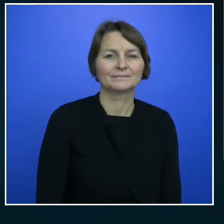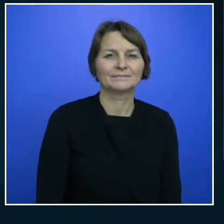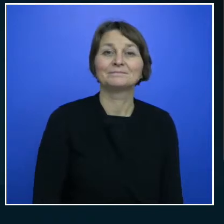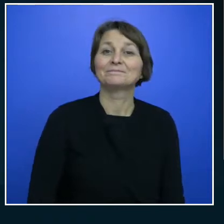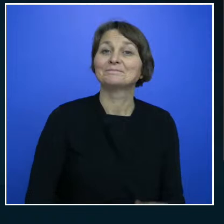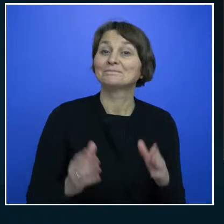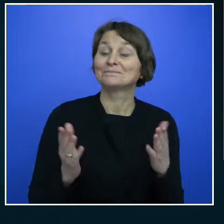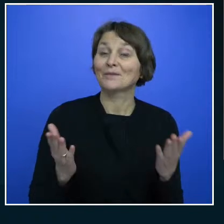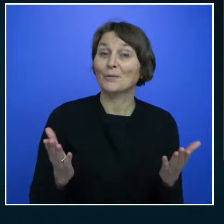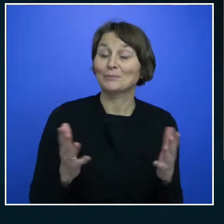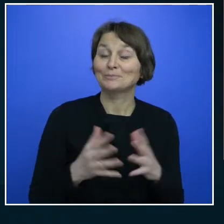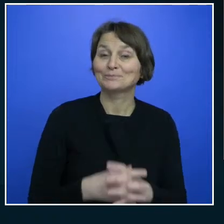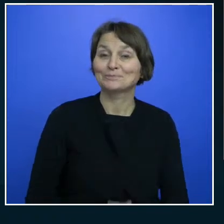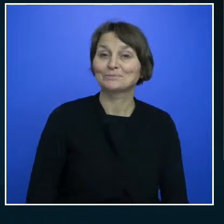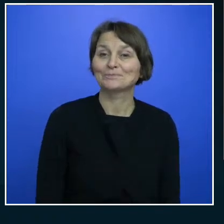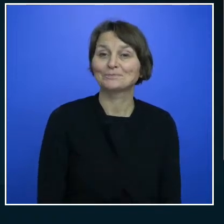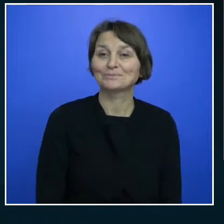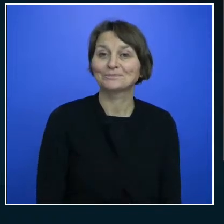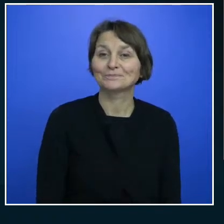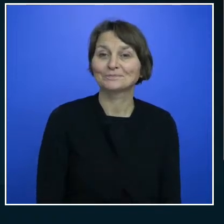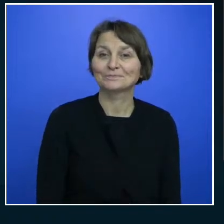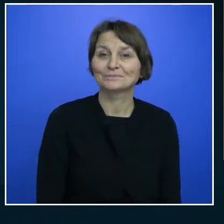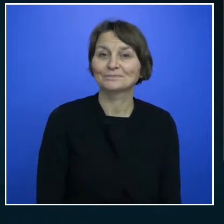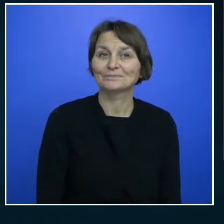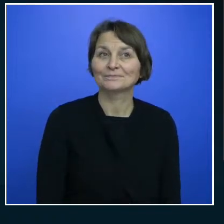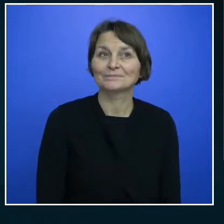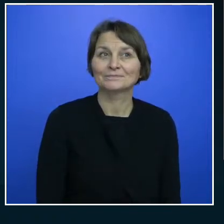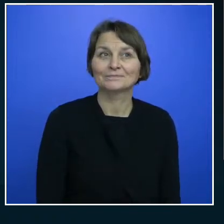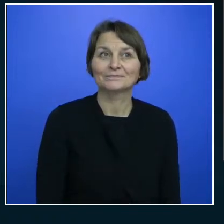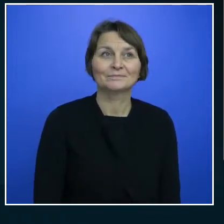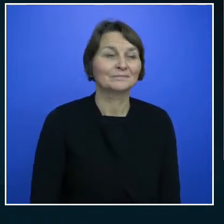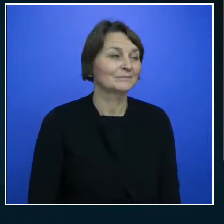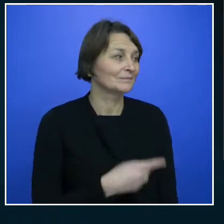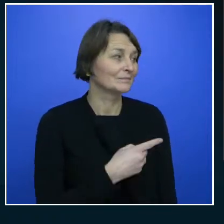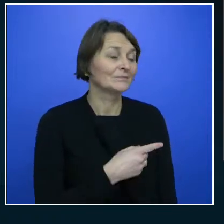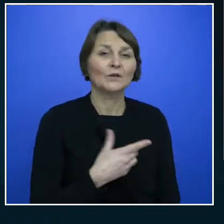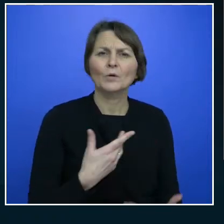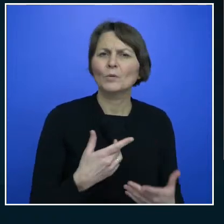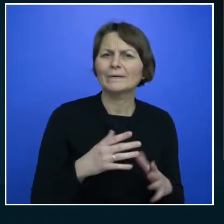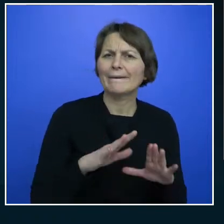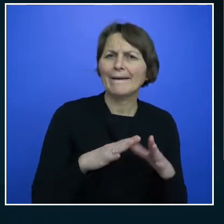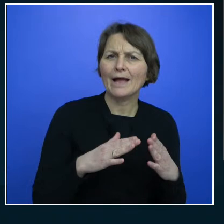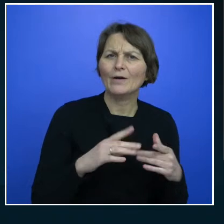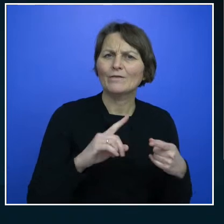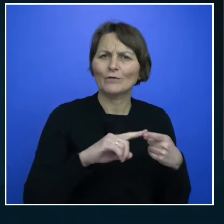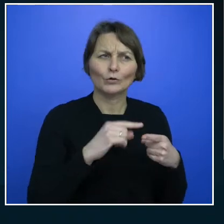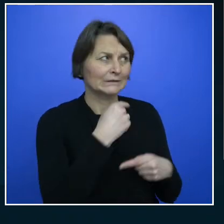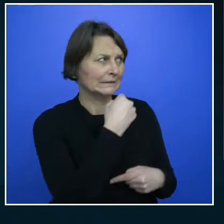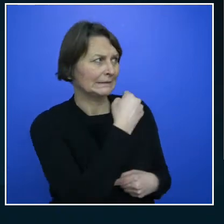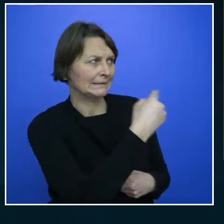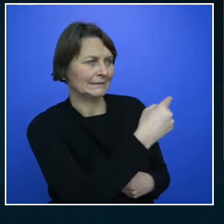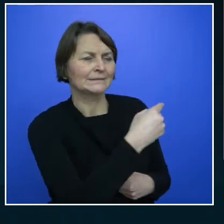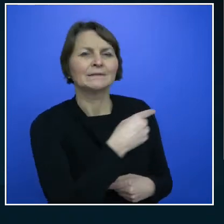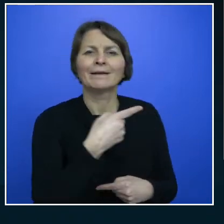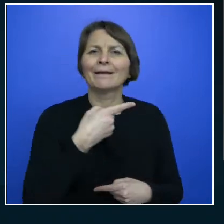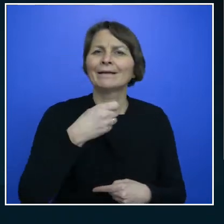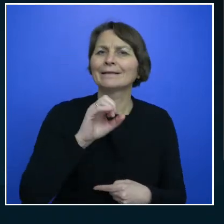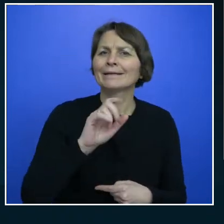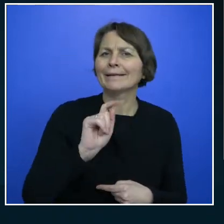So I use Git from the command line. You can do it also